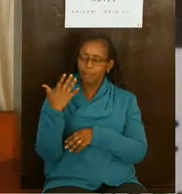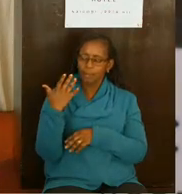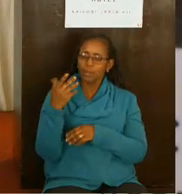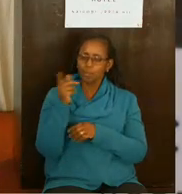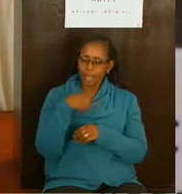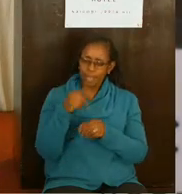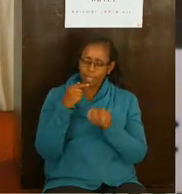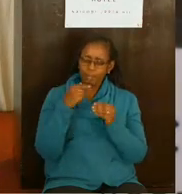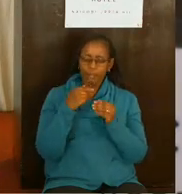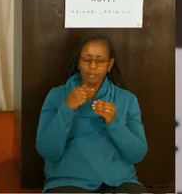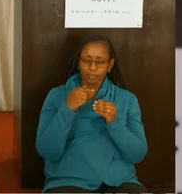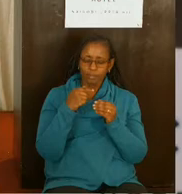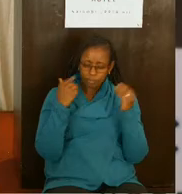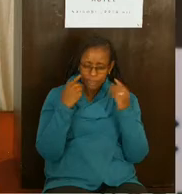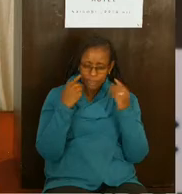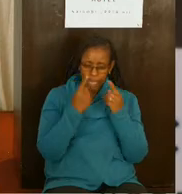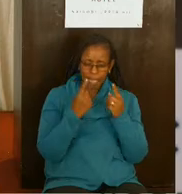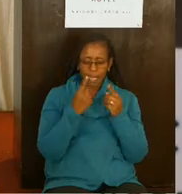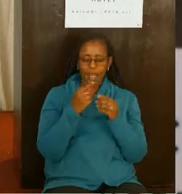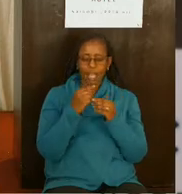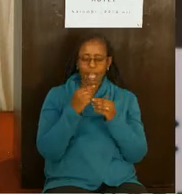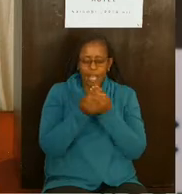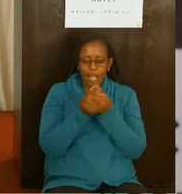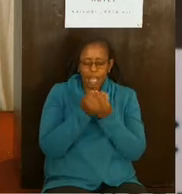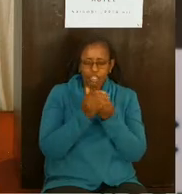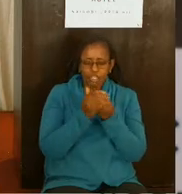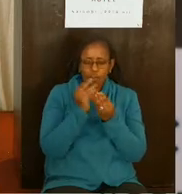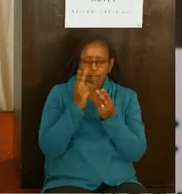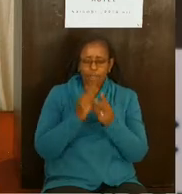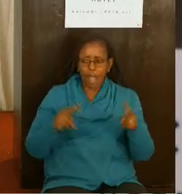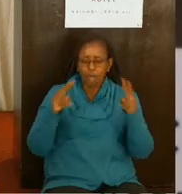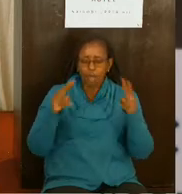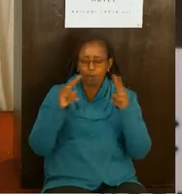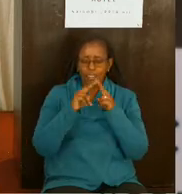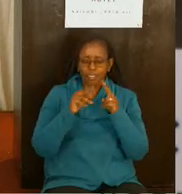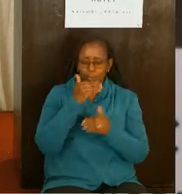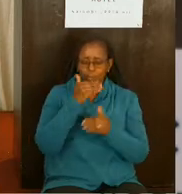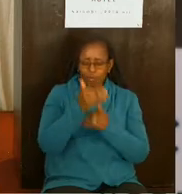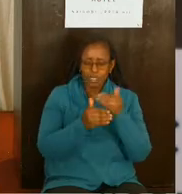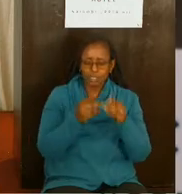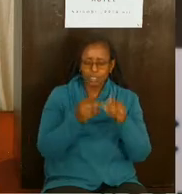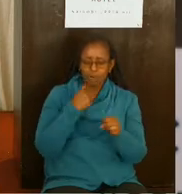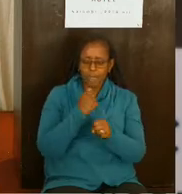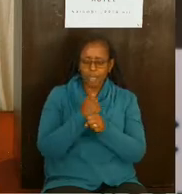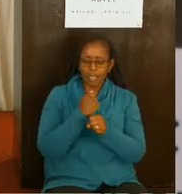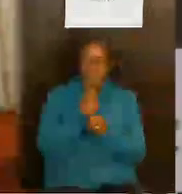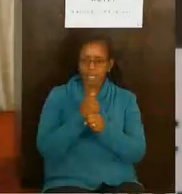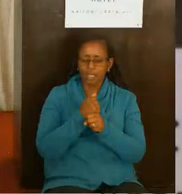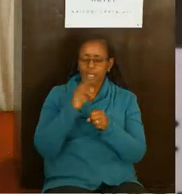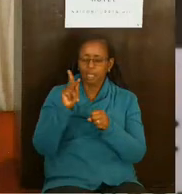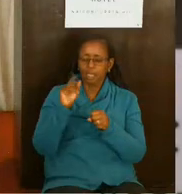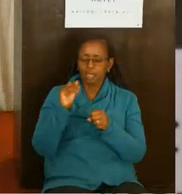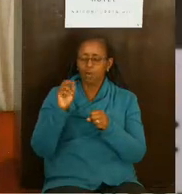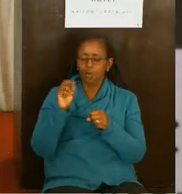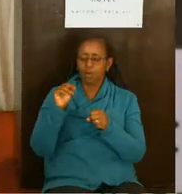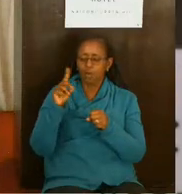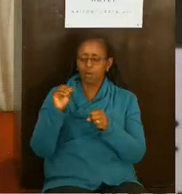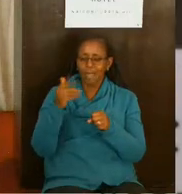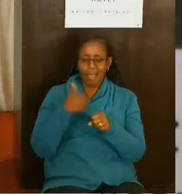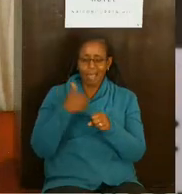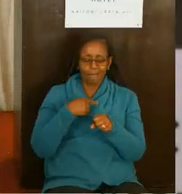values as the process of weaving your kiondo I don't have time to go into details